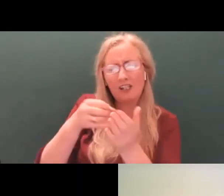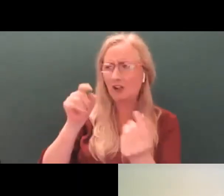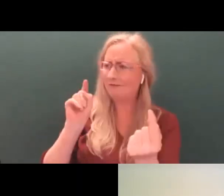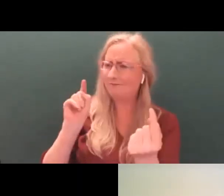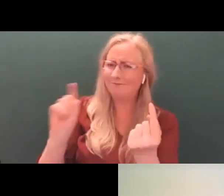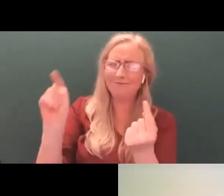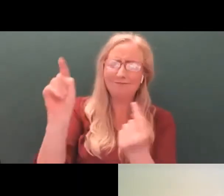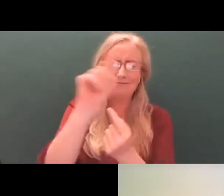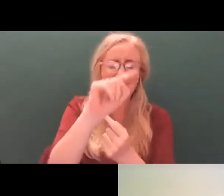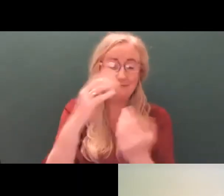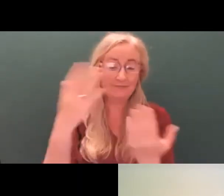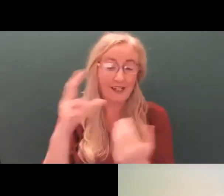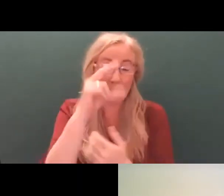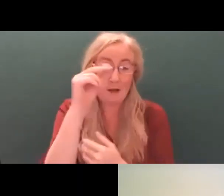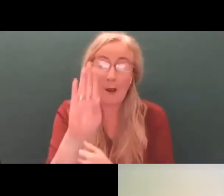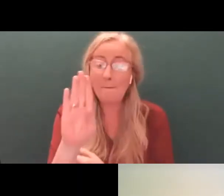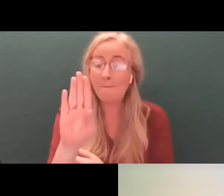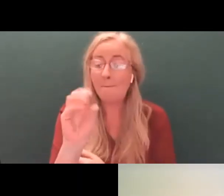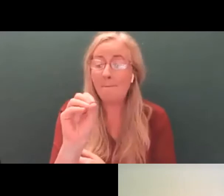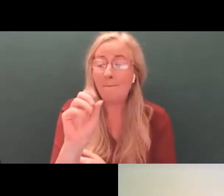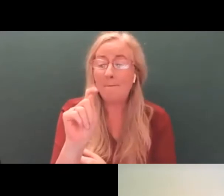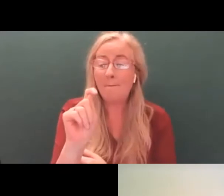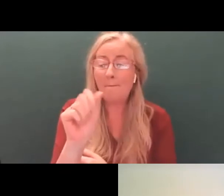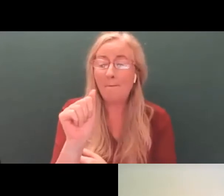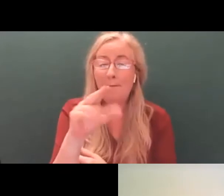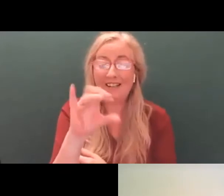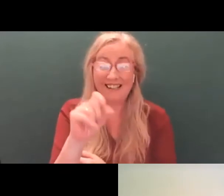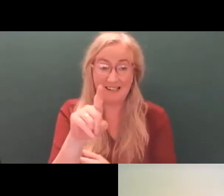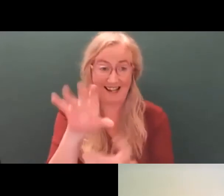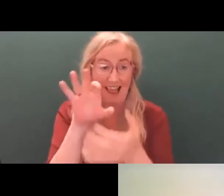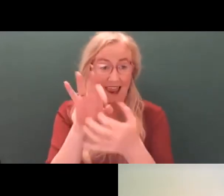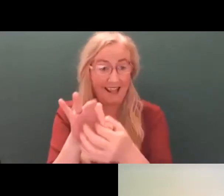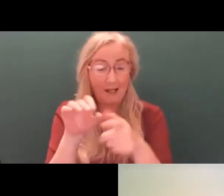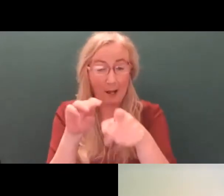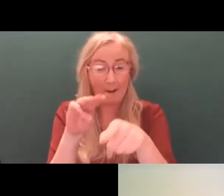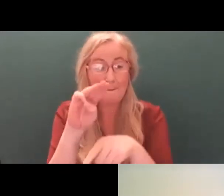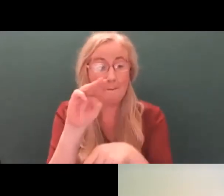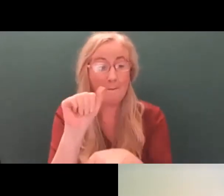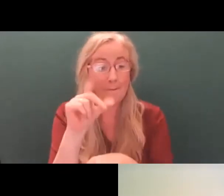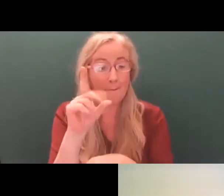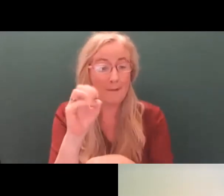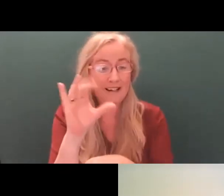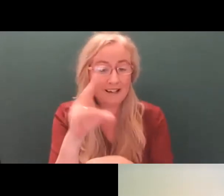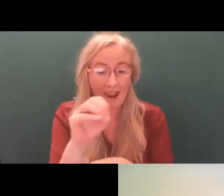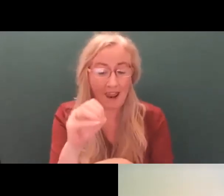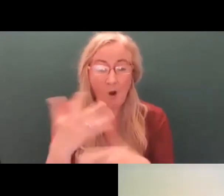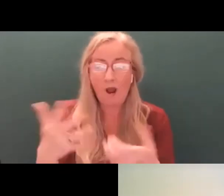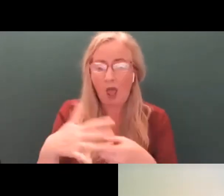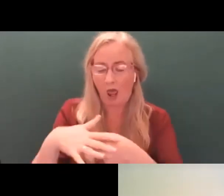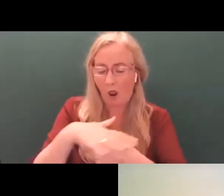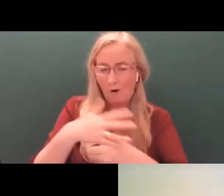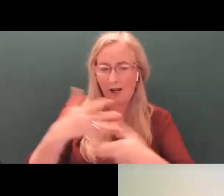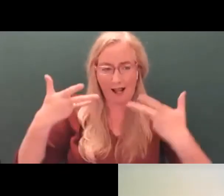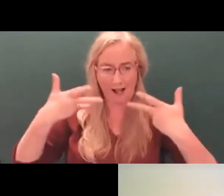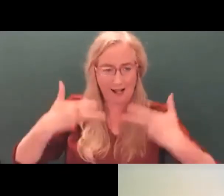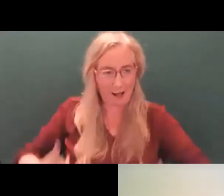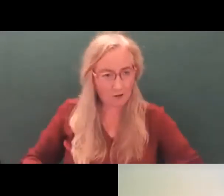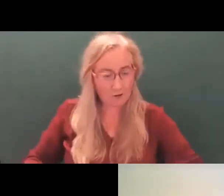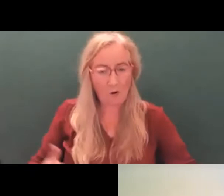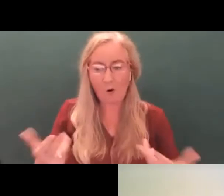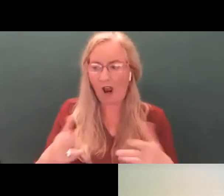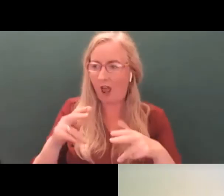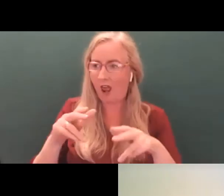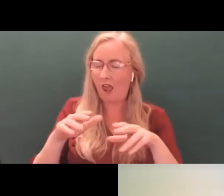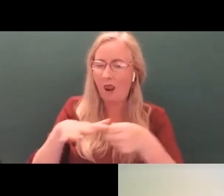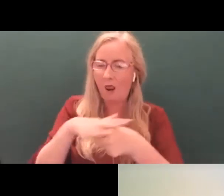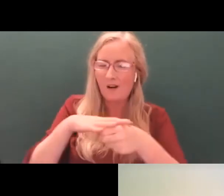for example, the Botanist Society would be relevant to Madeline, or you might find that it's a local costume or a craft link that you want to tie in,